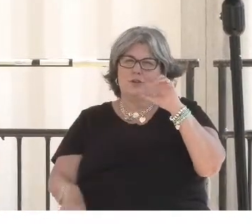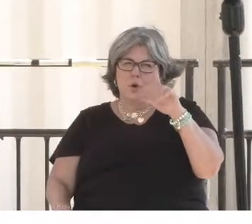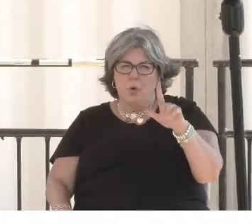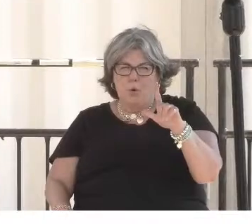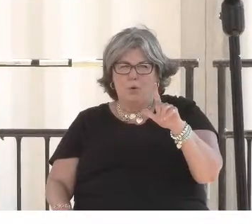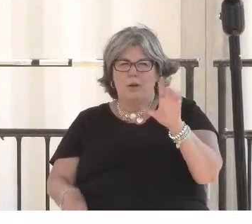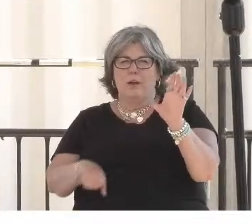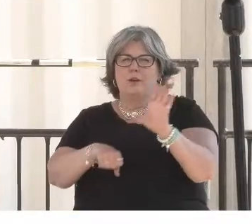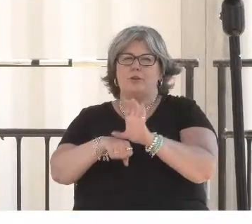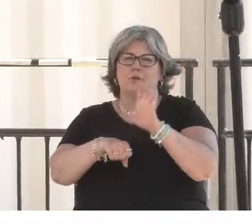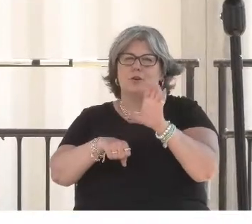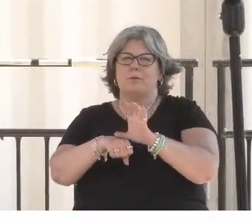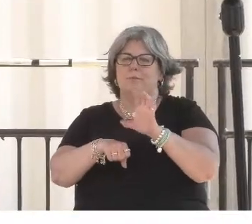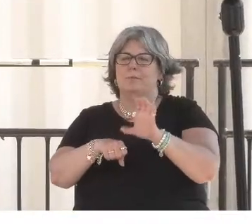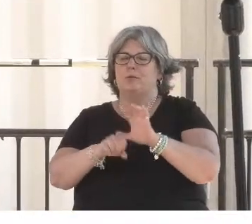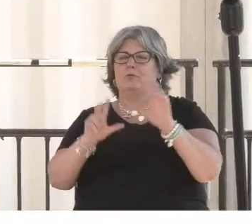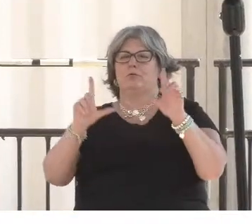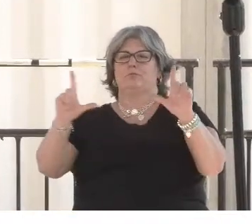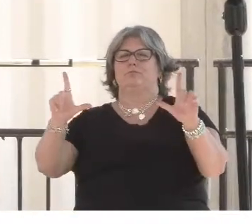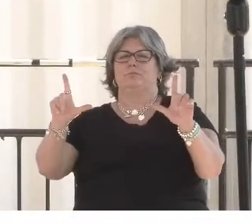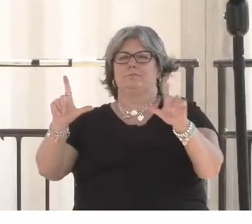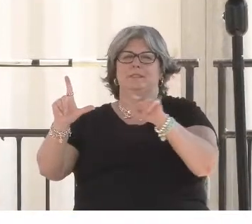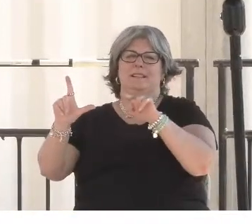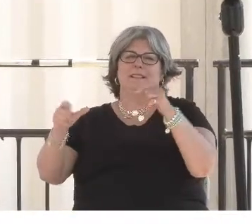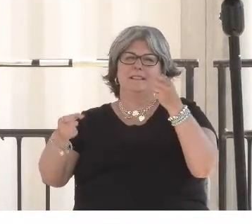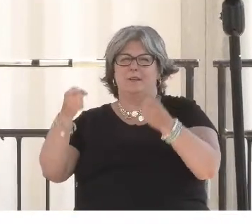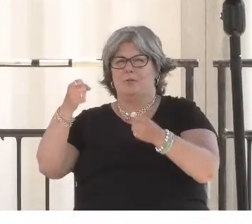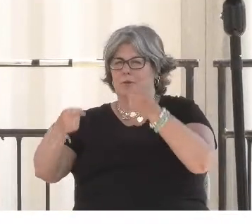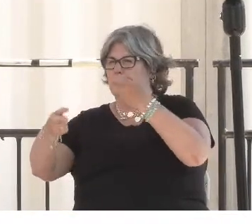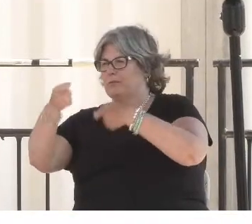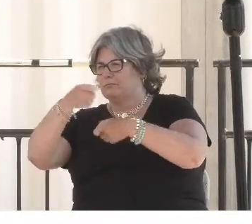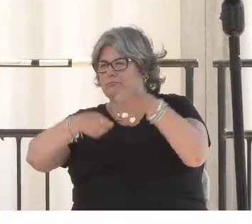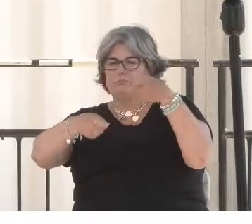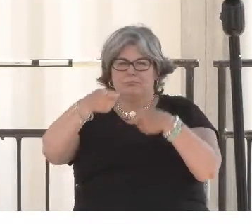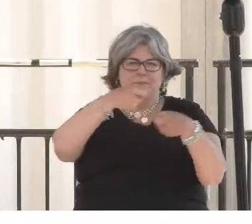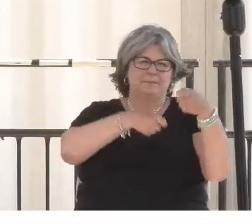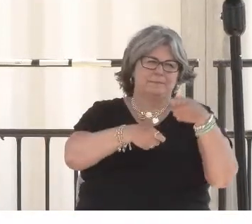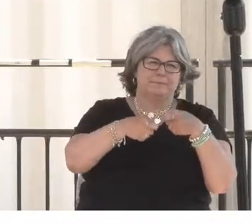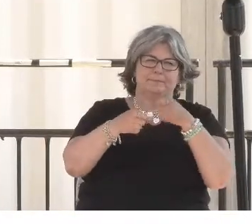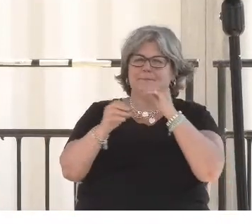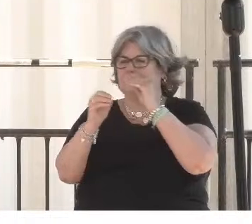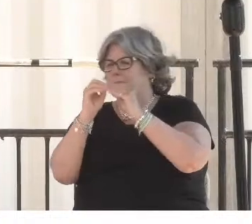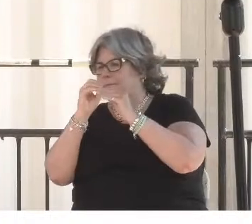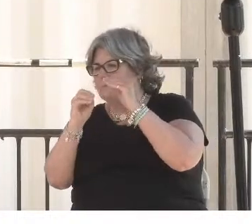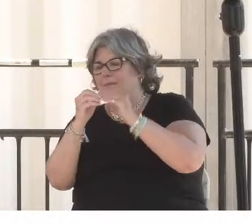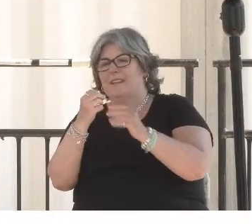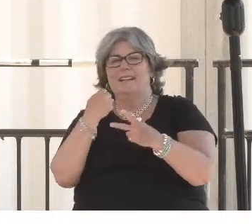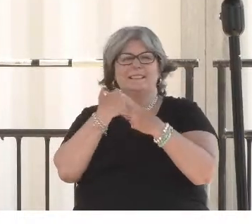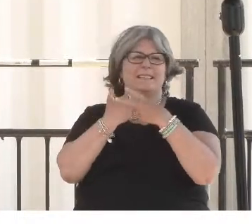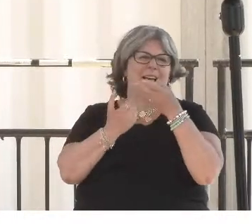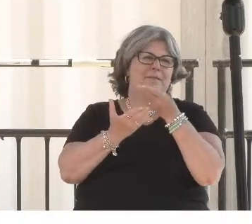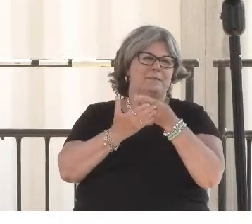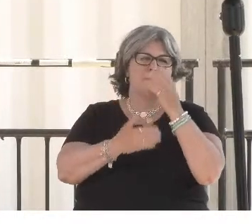your computer and actually see what vehicles needs to be serviced next. That saves money.